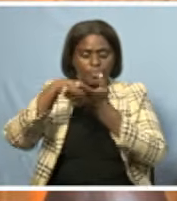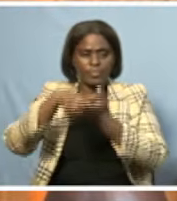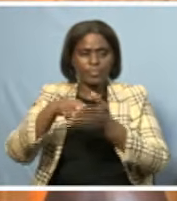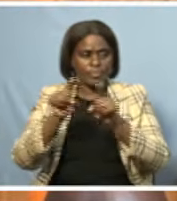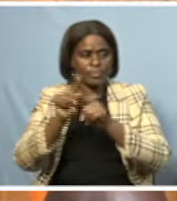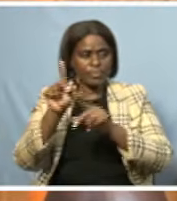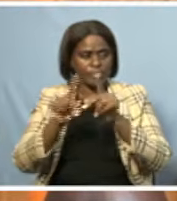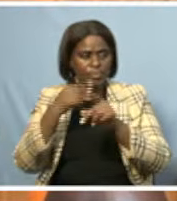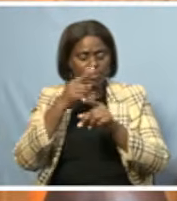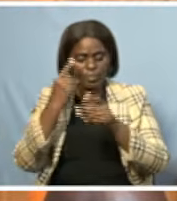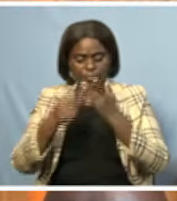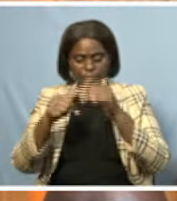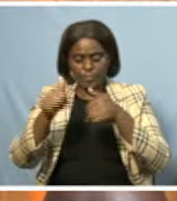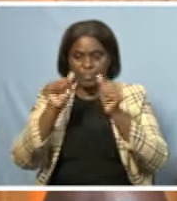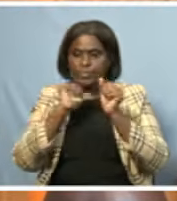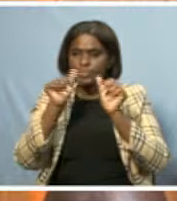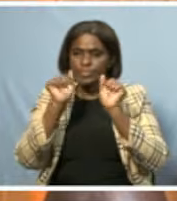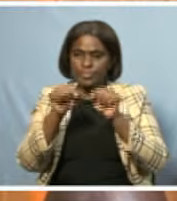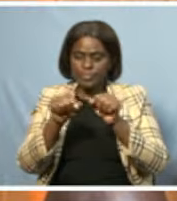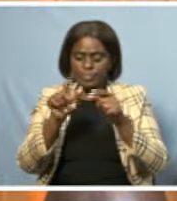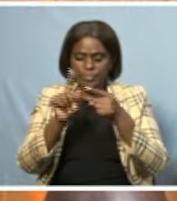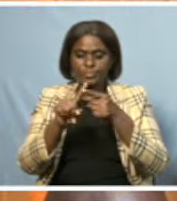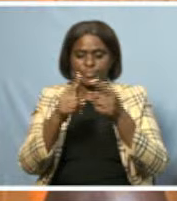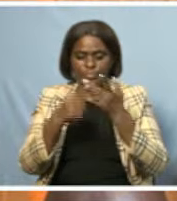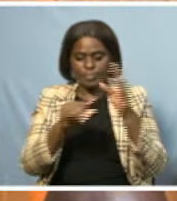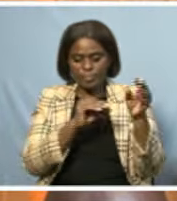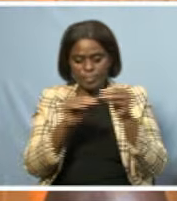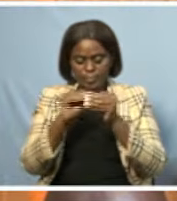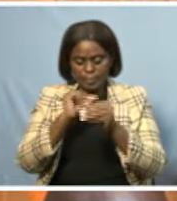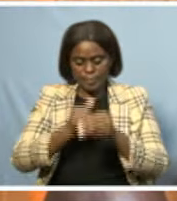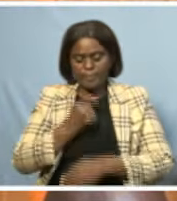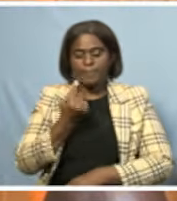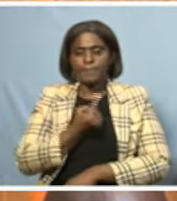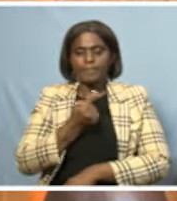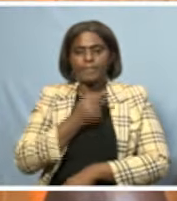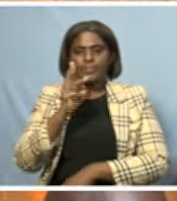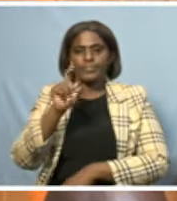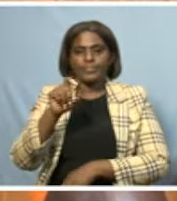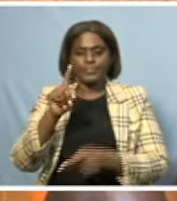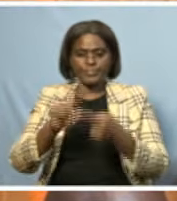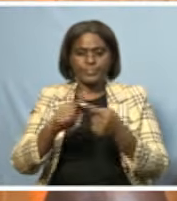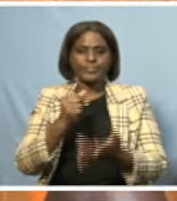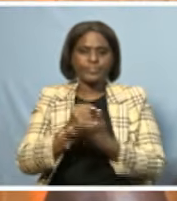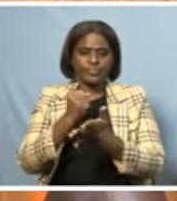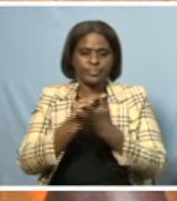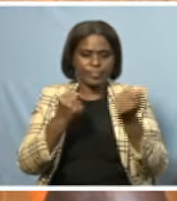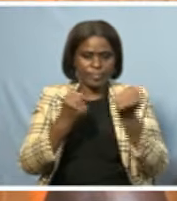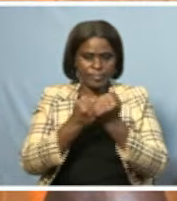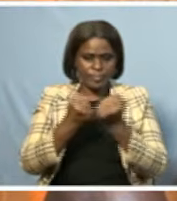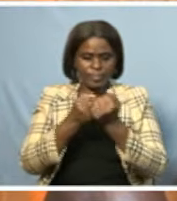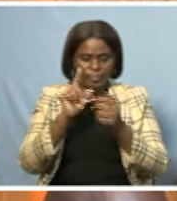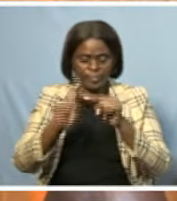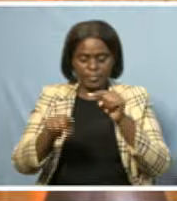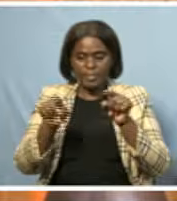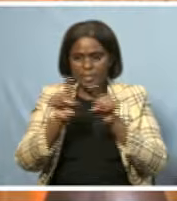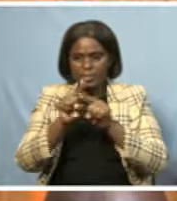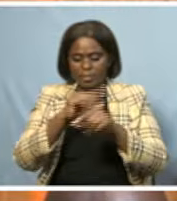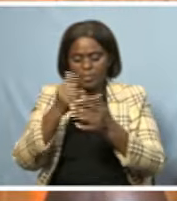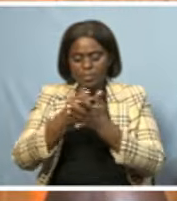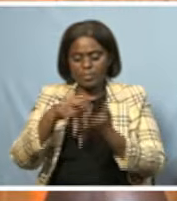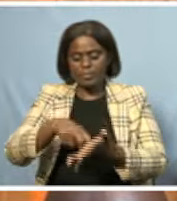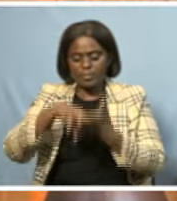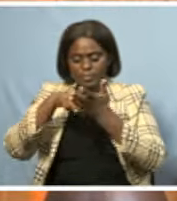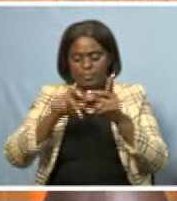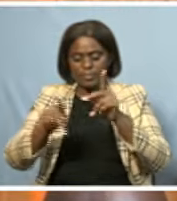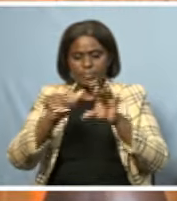people who are not able to move on their own will need mobility support. We cannot be lifting people